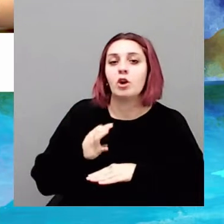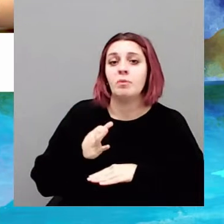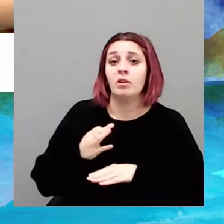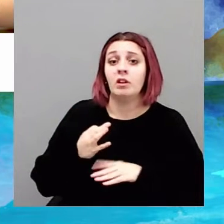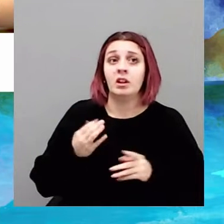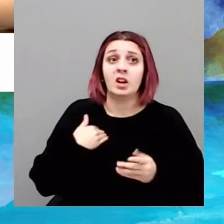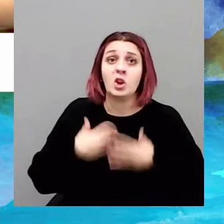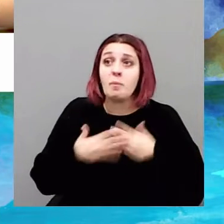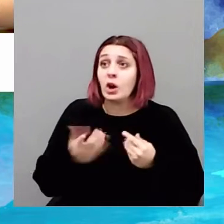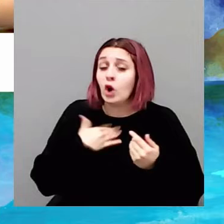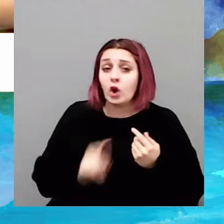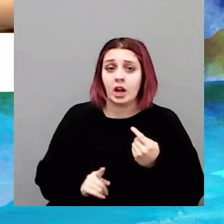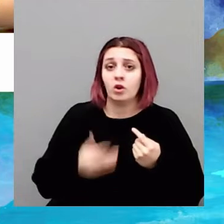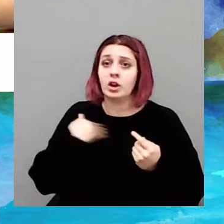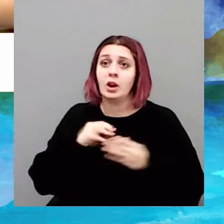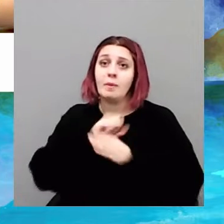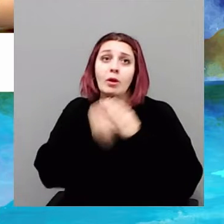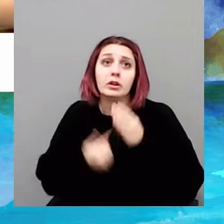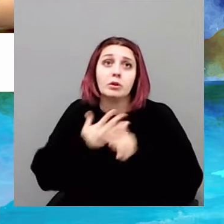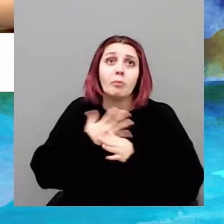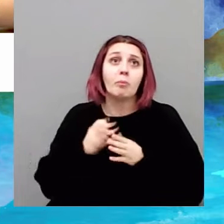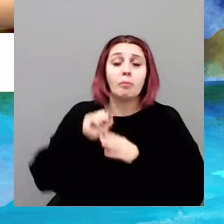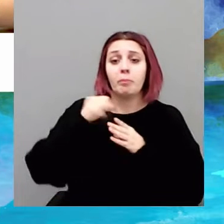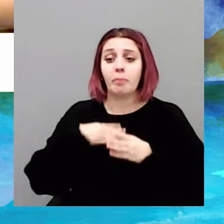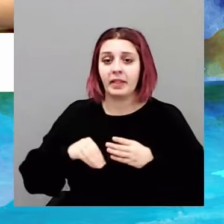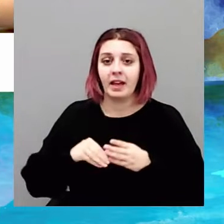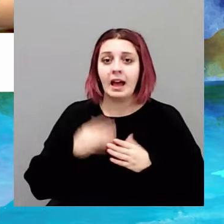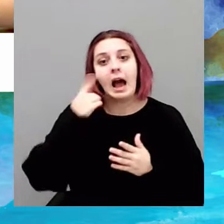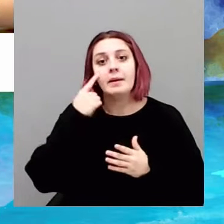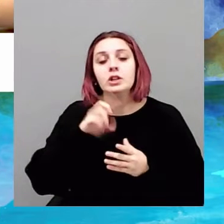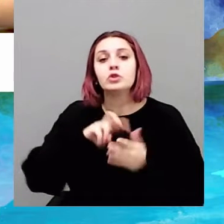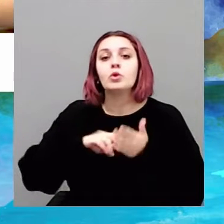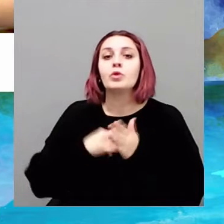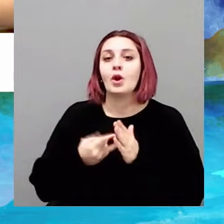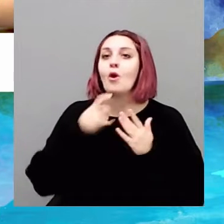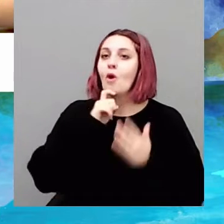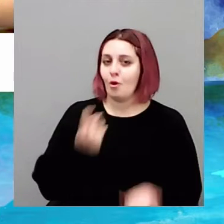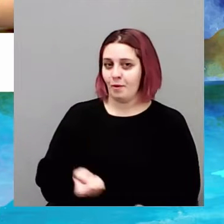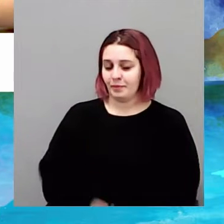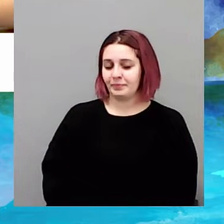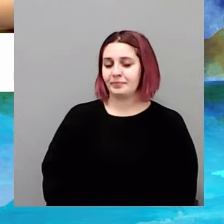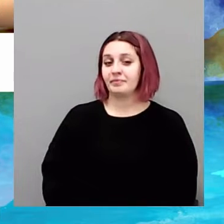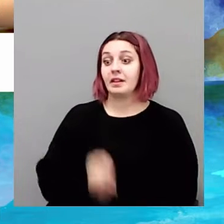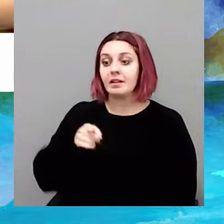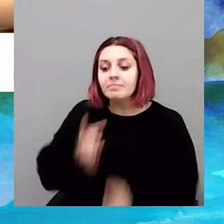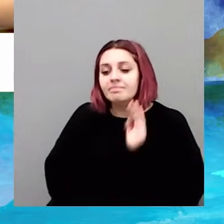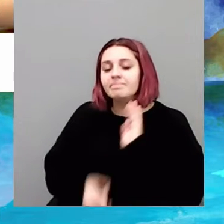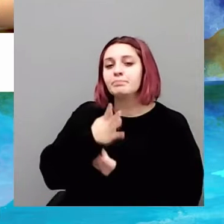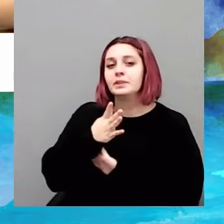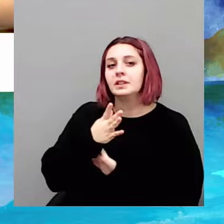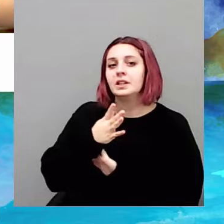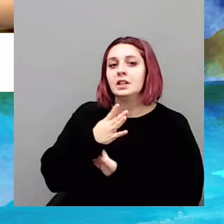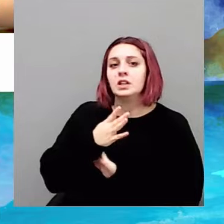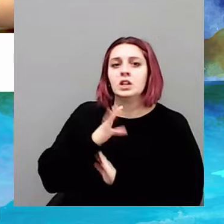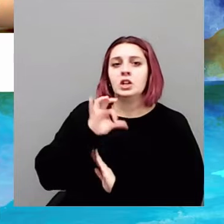look? He said, I want a hand. I want to be able to play basketball. And that's where we came up